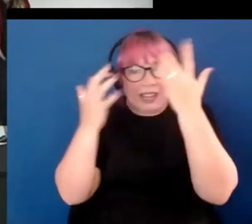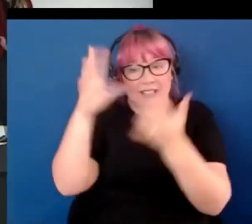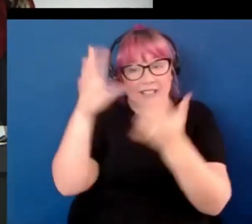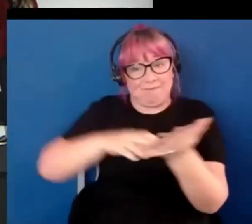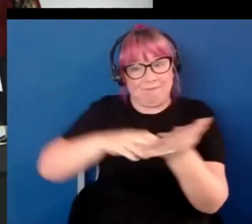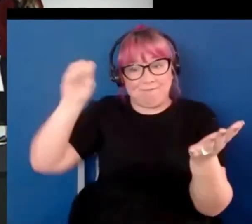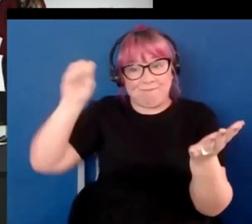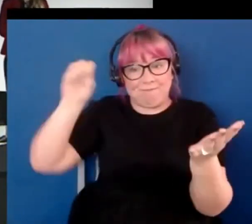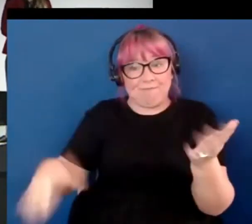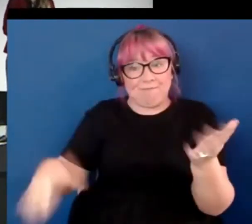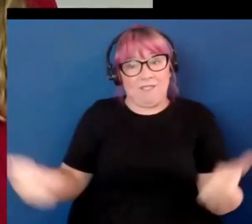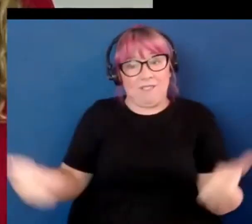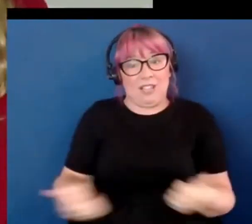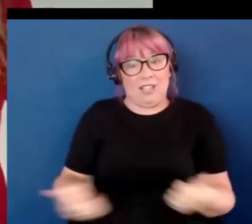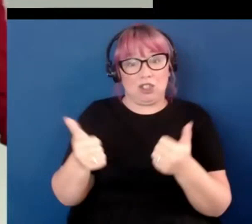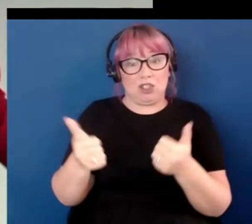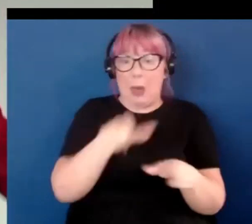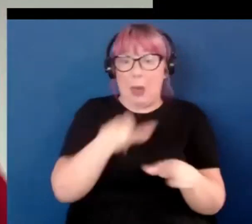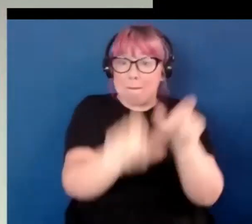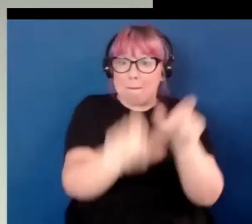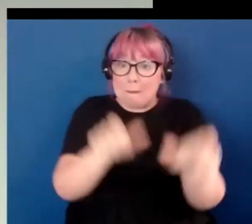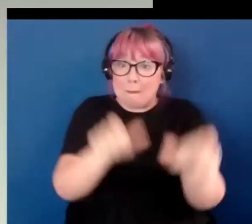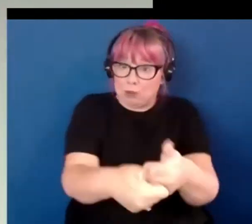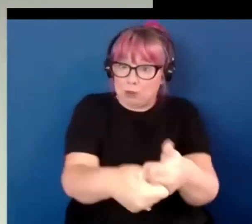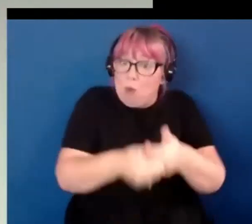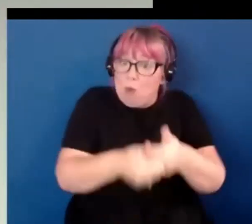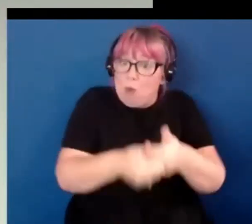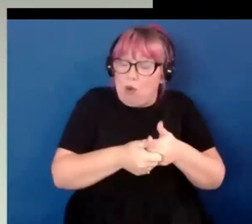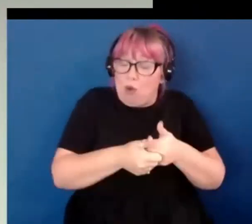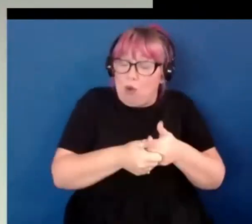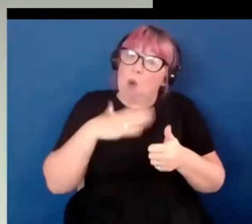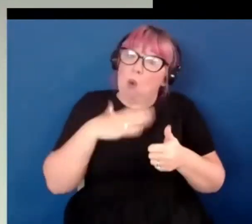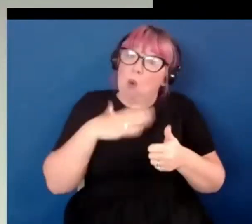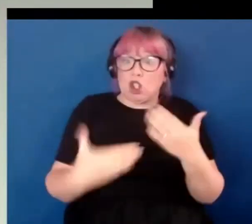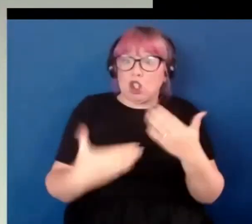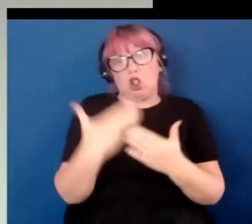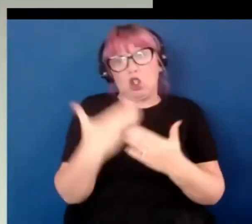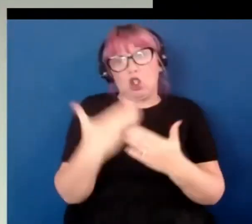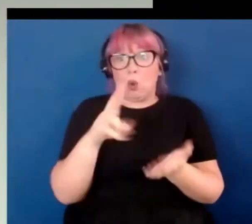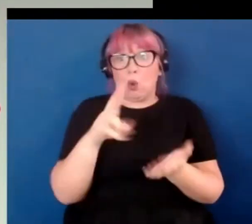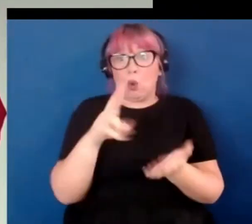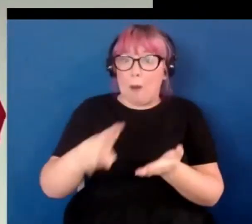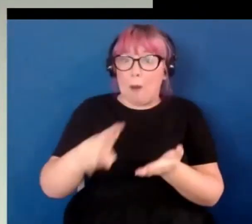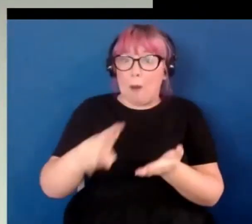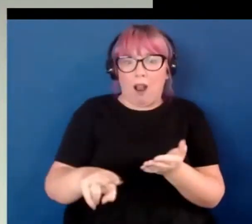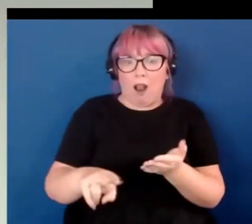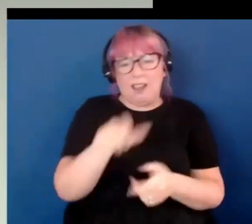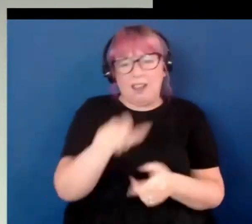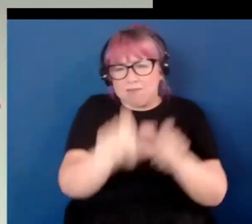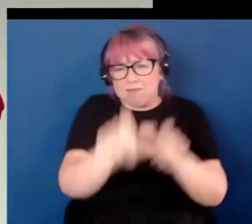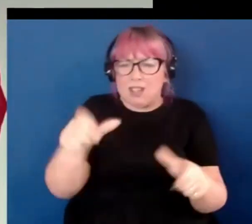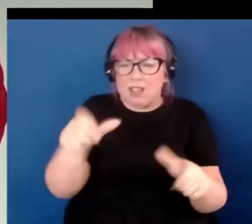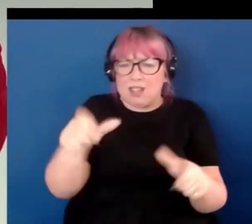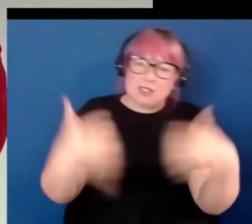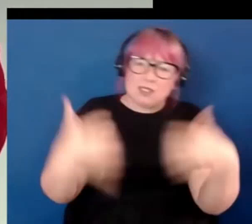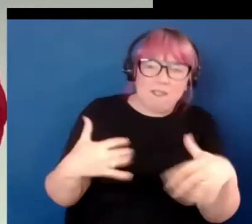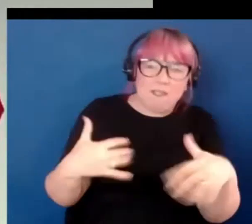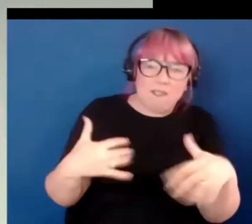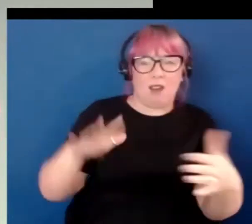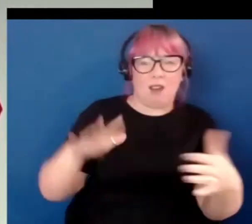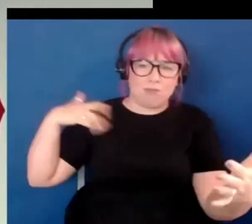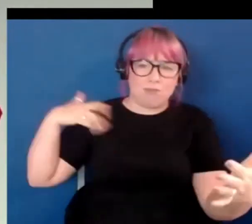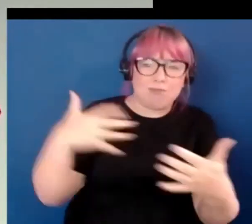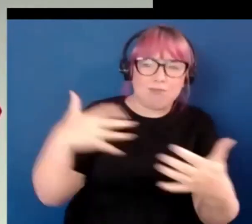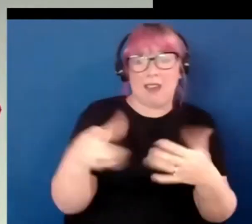They want a new normal. Many people already suffering from the injustices baked into the system who lost their loved ones. They can